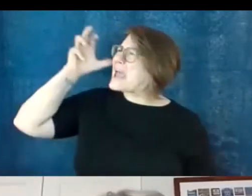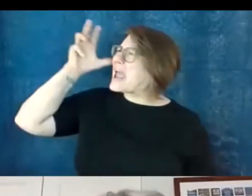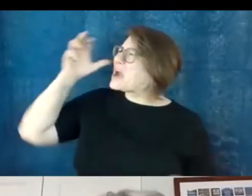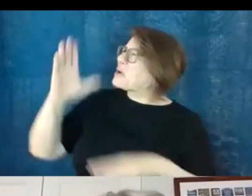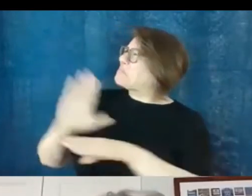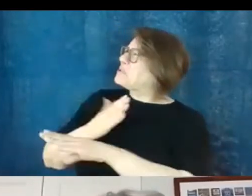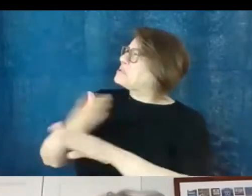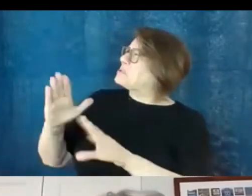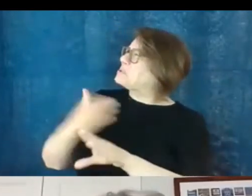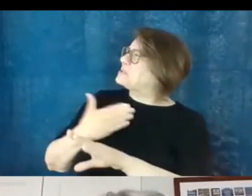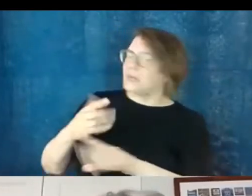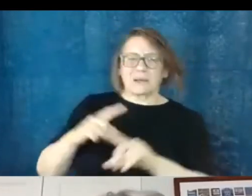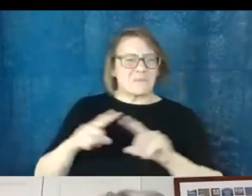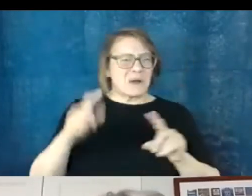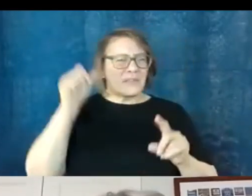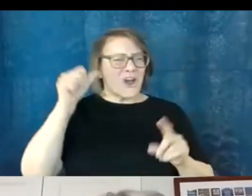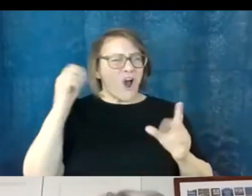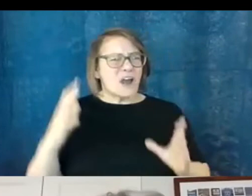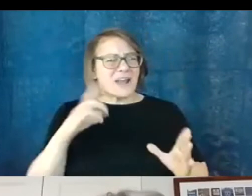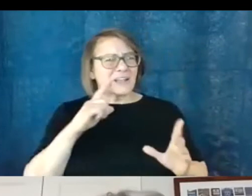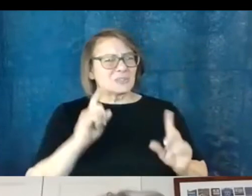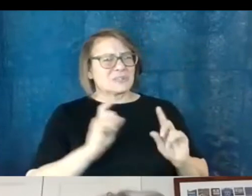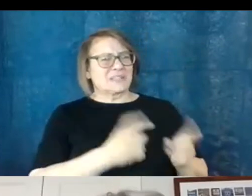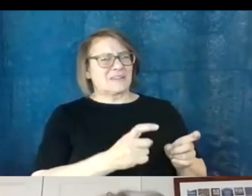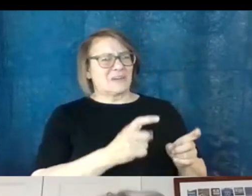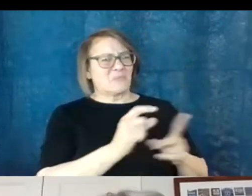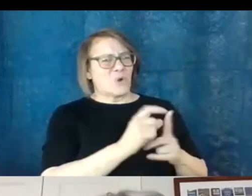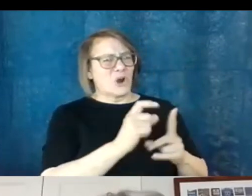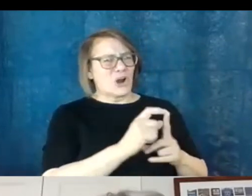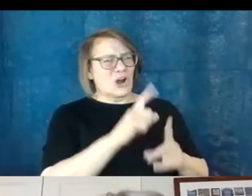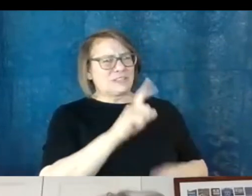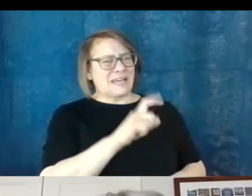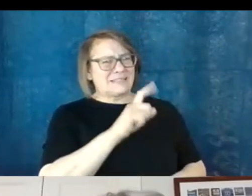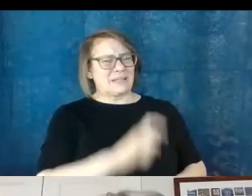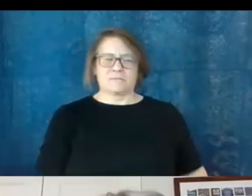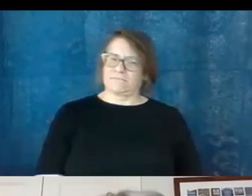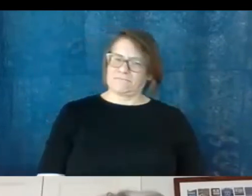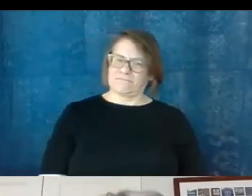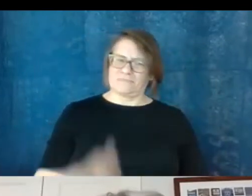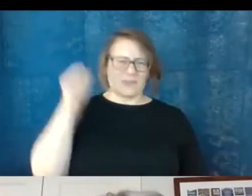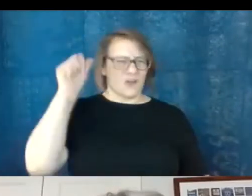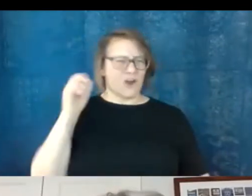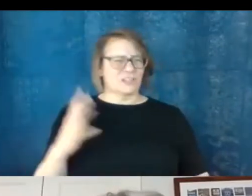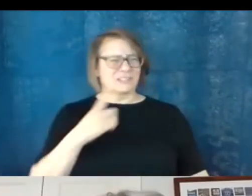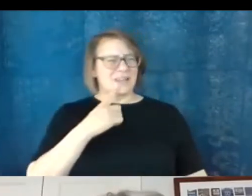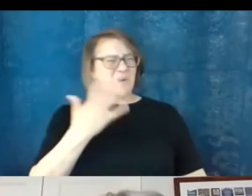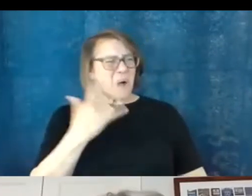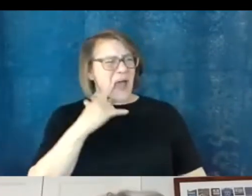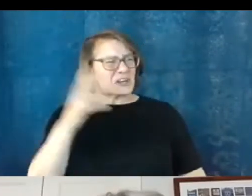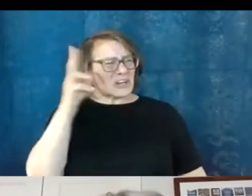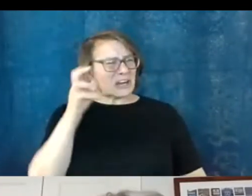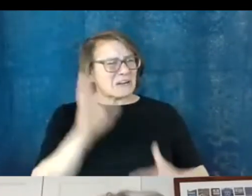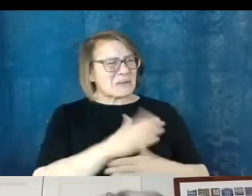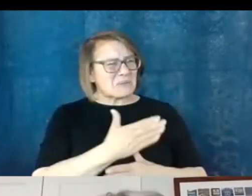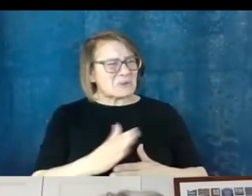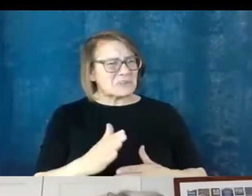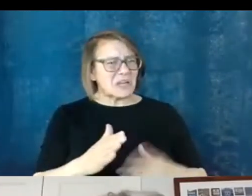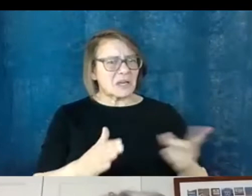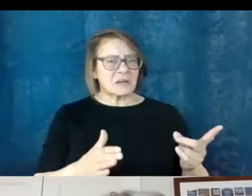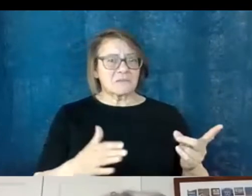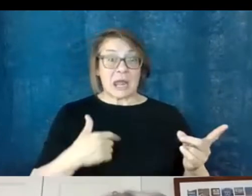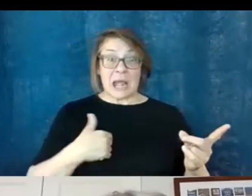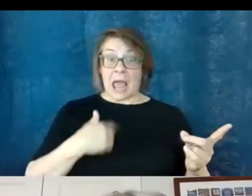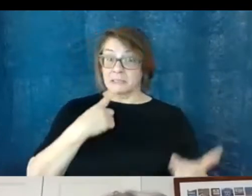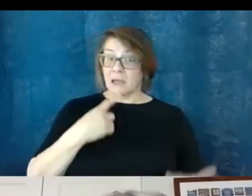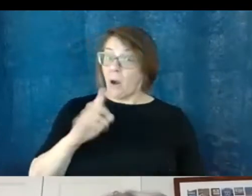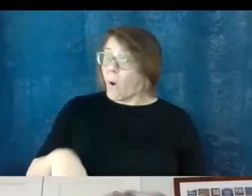know, while the audiologist was doing the aided testing. And the audiologist was like, I can't figure out where this is coming from. And I said, well, it's the loop in